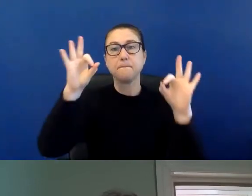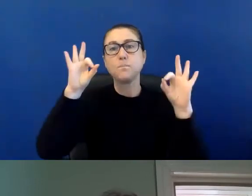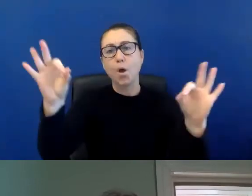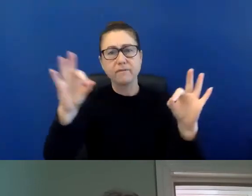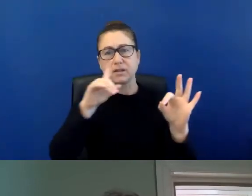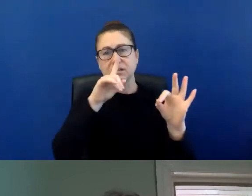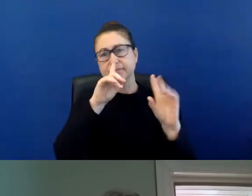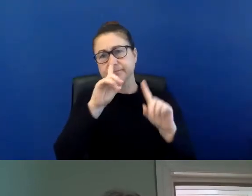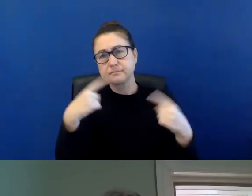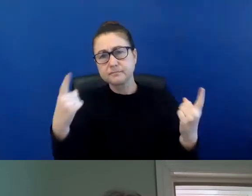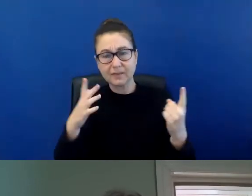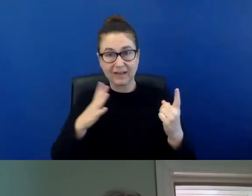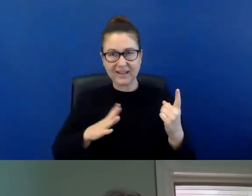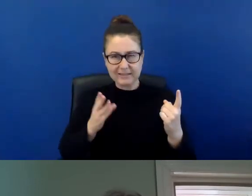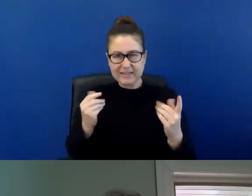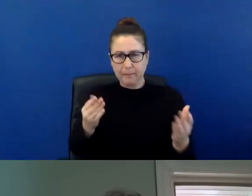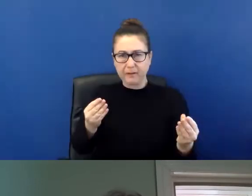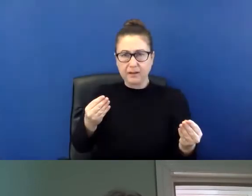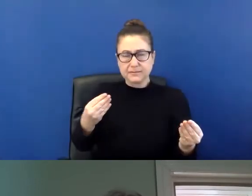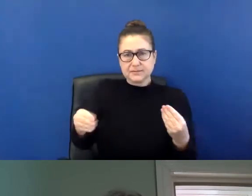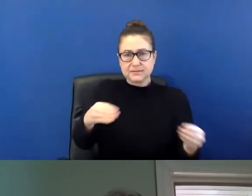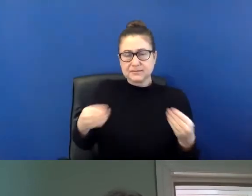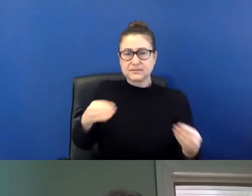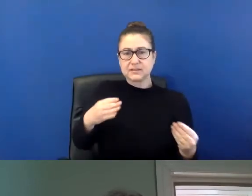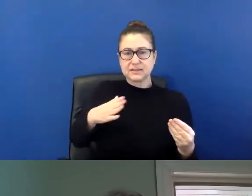ultimately, what we are aiming for is that